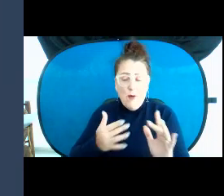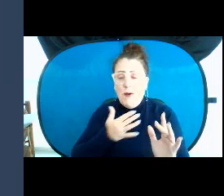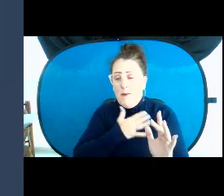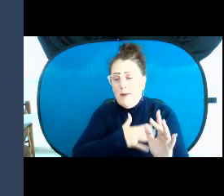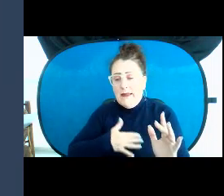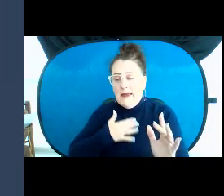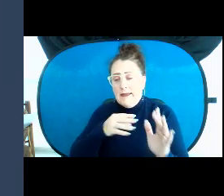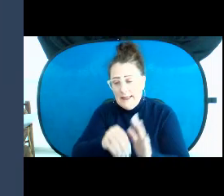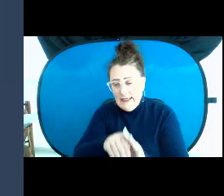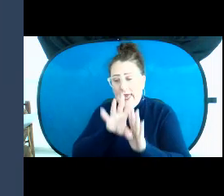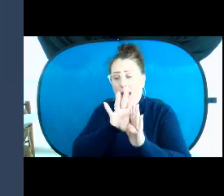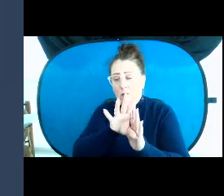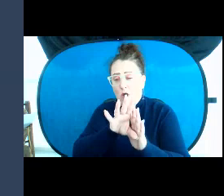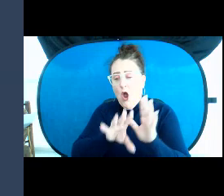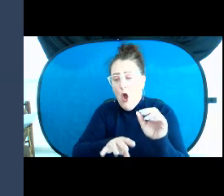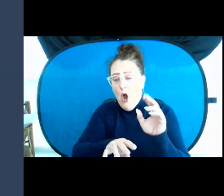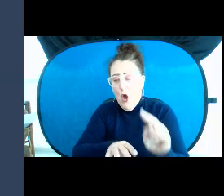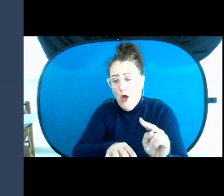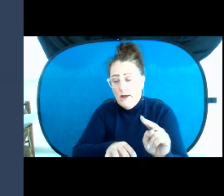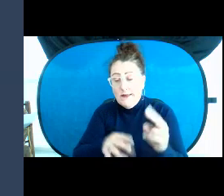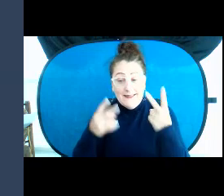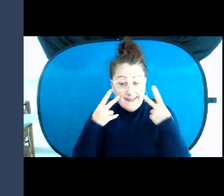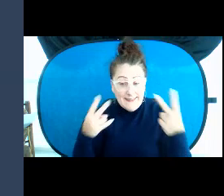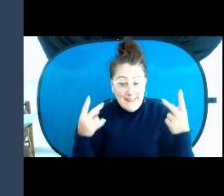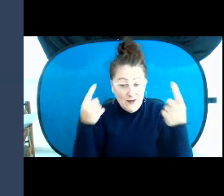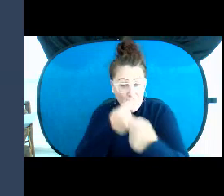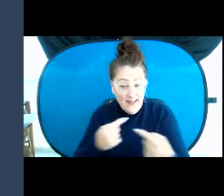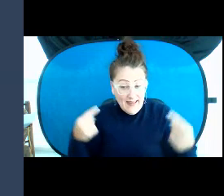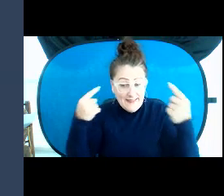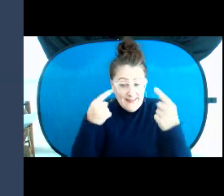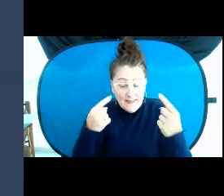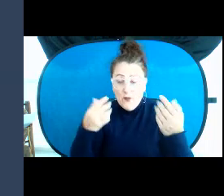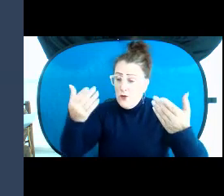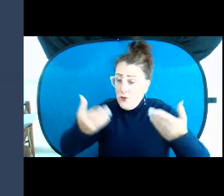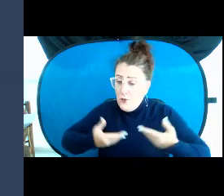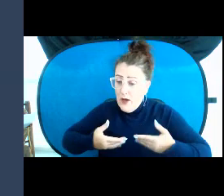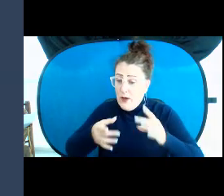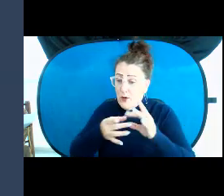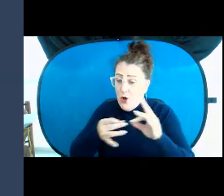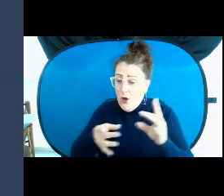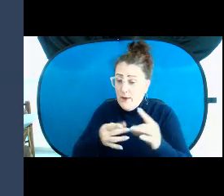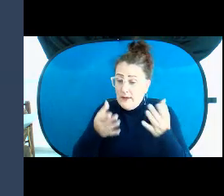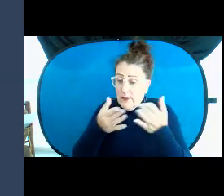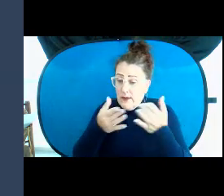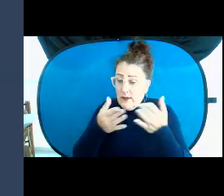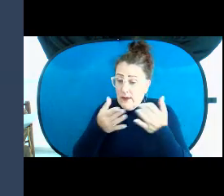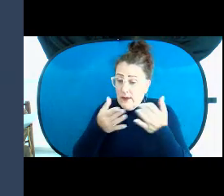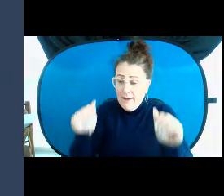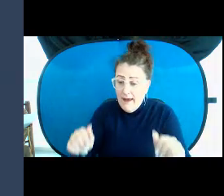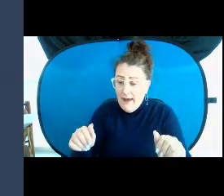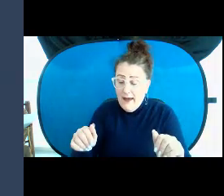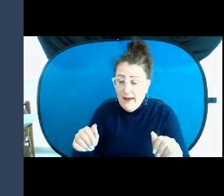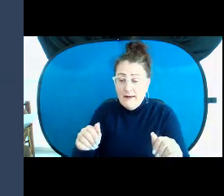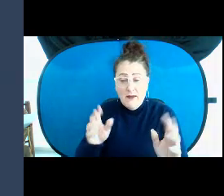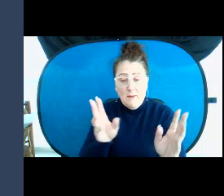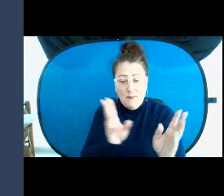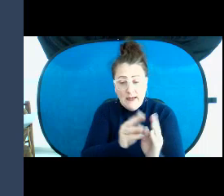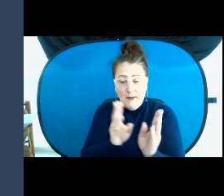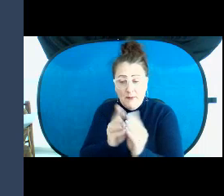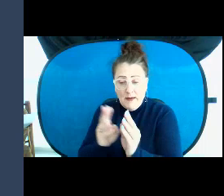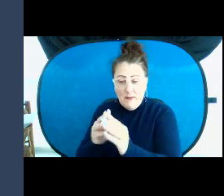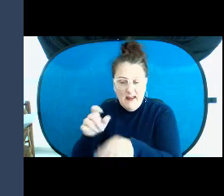one. Members of the public, we welcome comments from the public as a part of each item at this meeting. For those